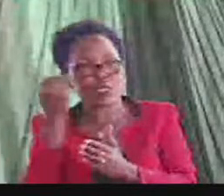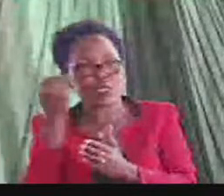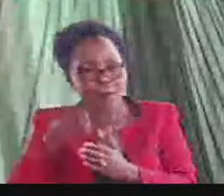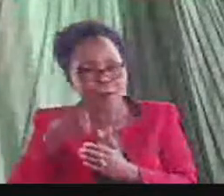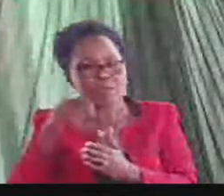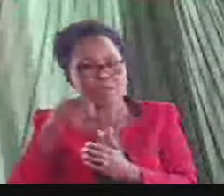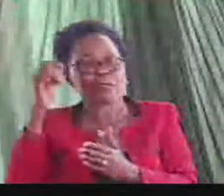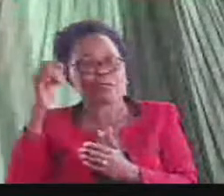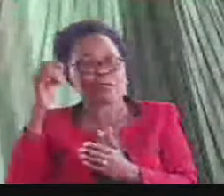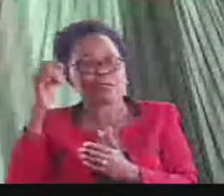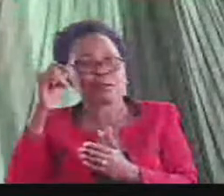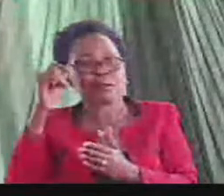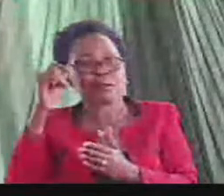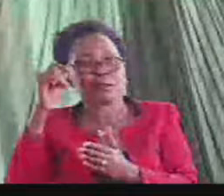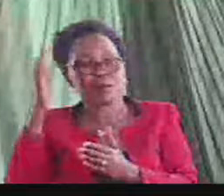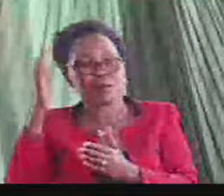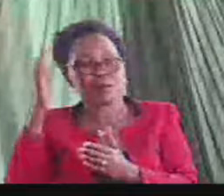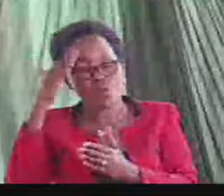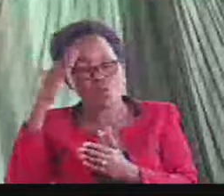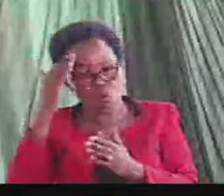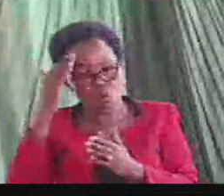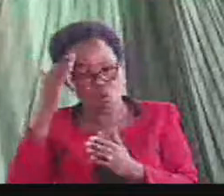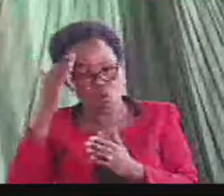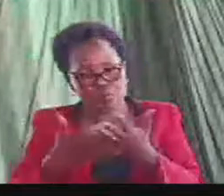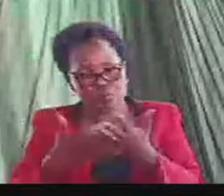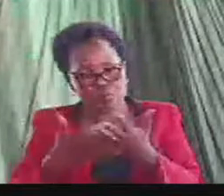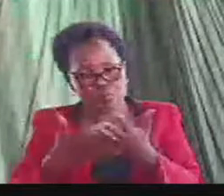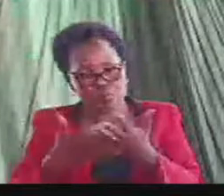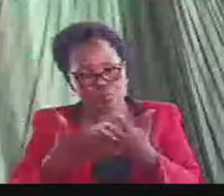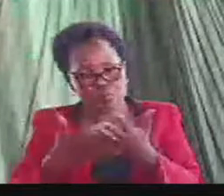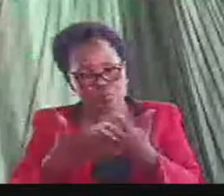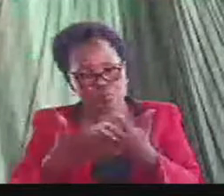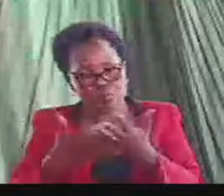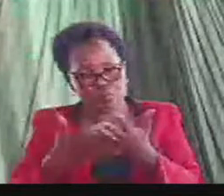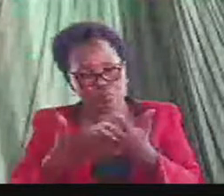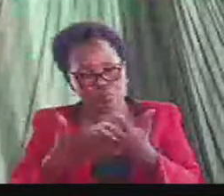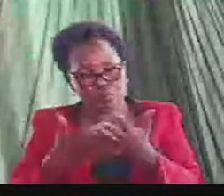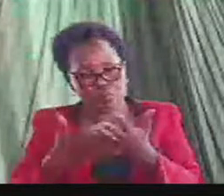aspect of these ICT instruments and